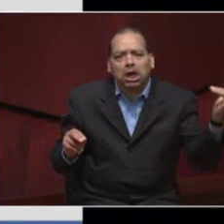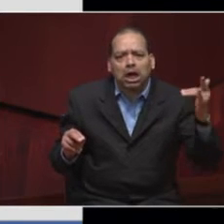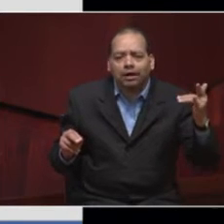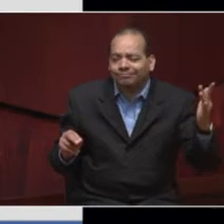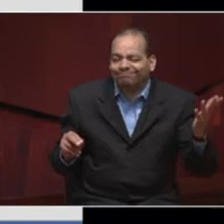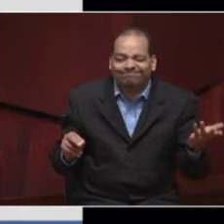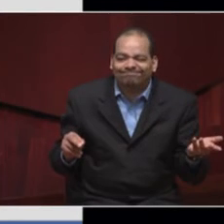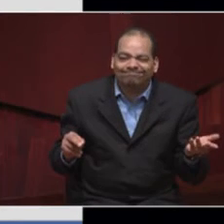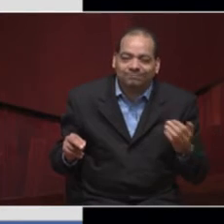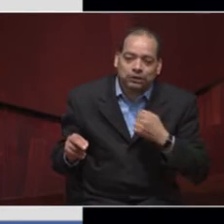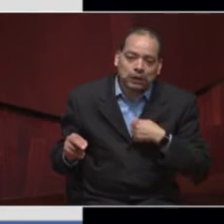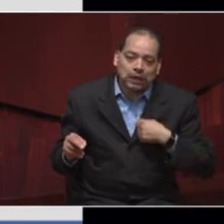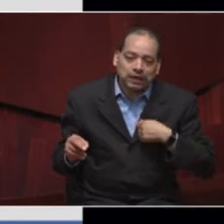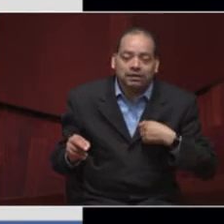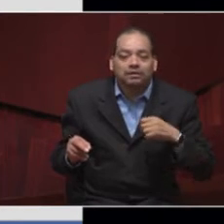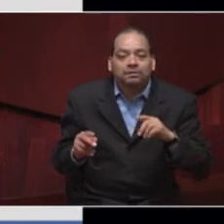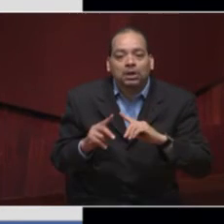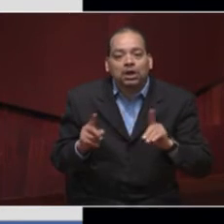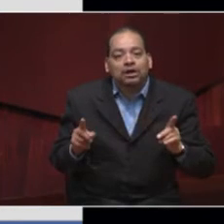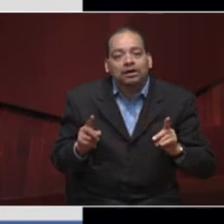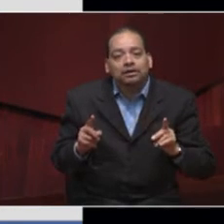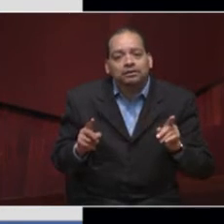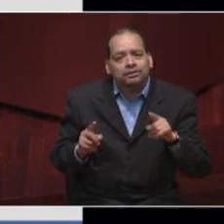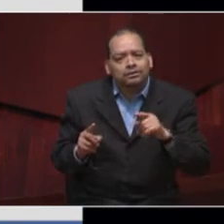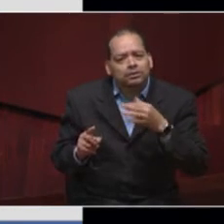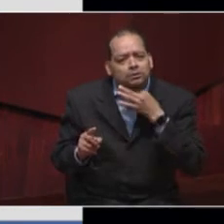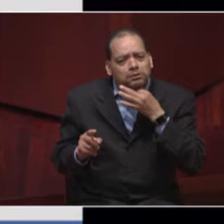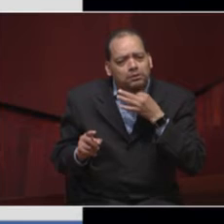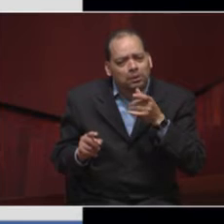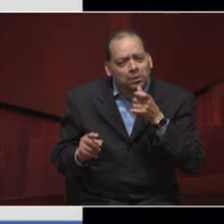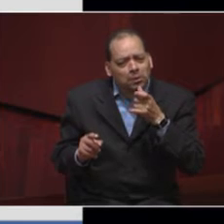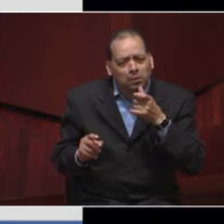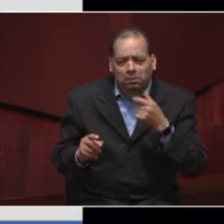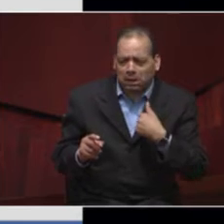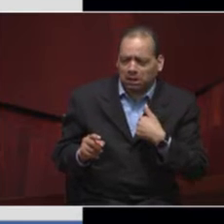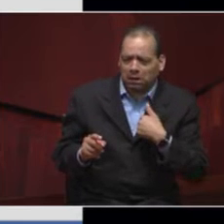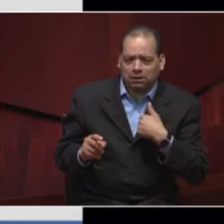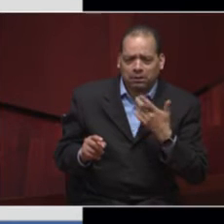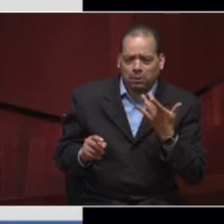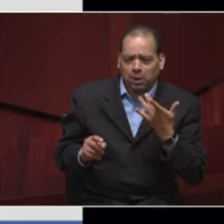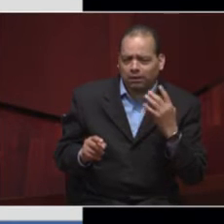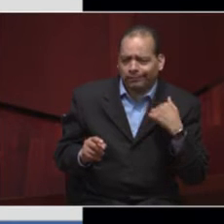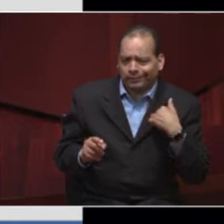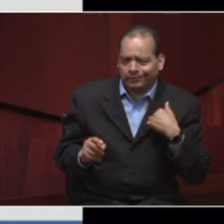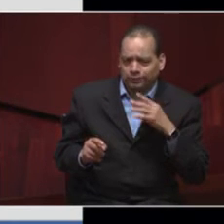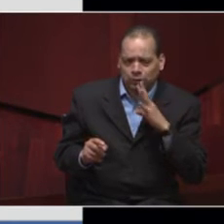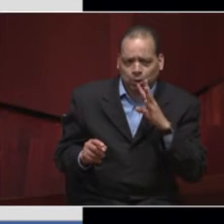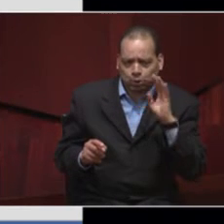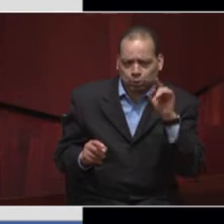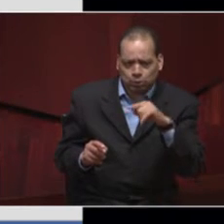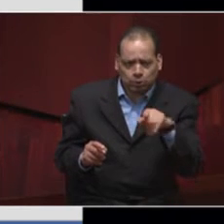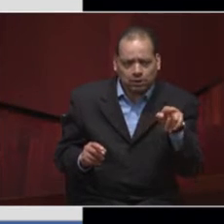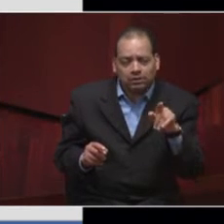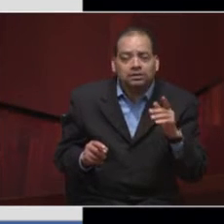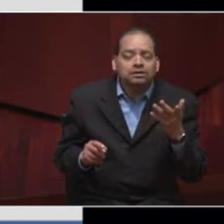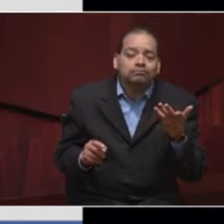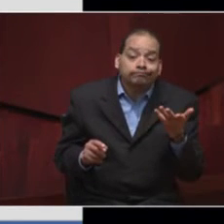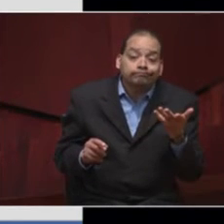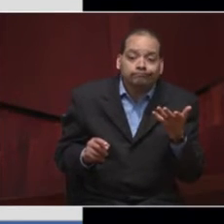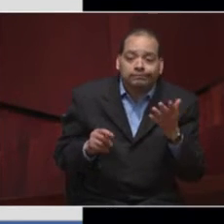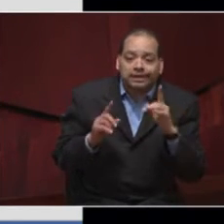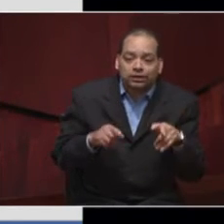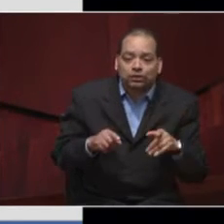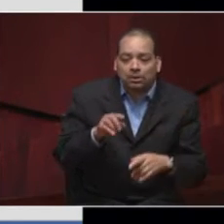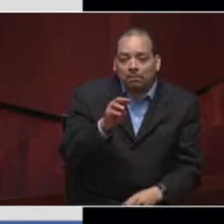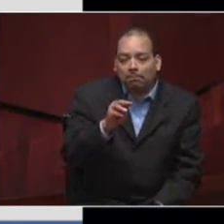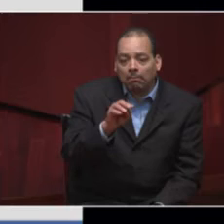be. You might be wondering who I am and why I'm talking to you today. Mike Carlson, who many